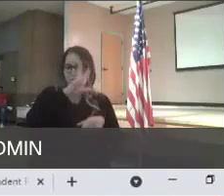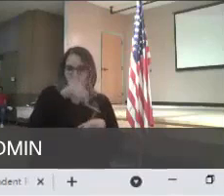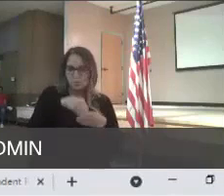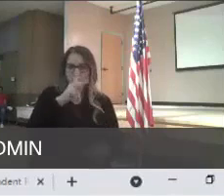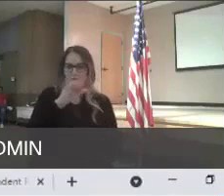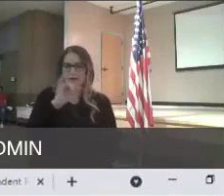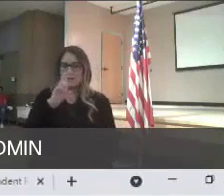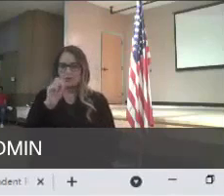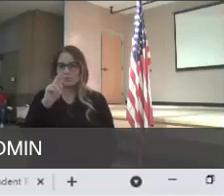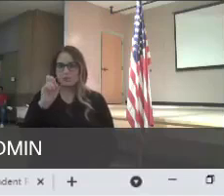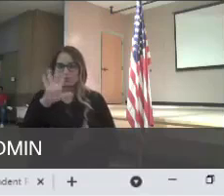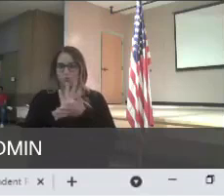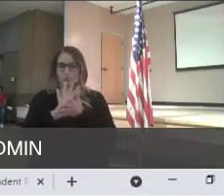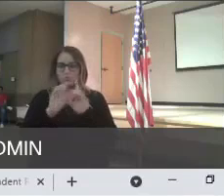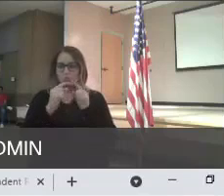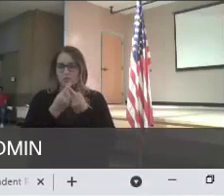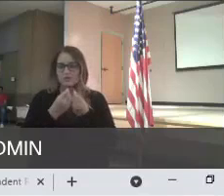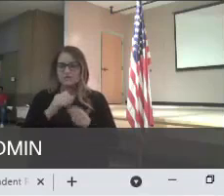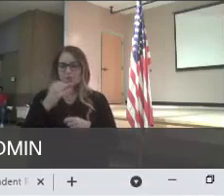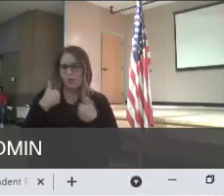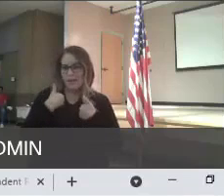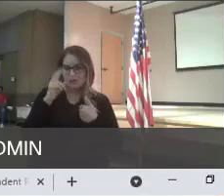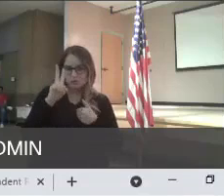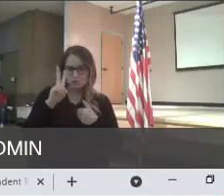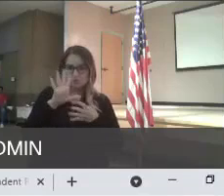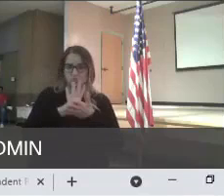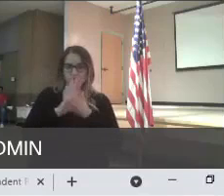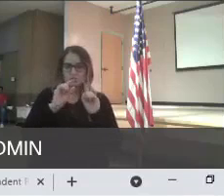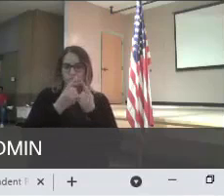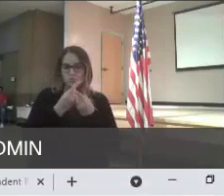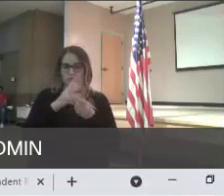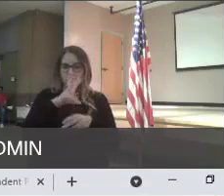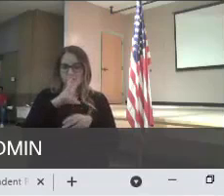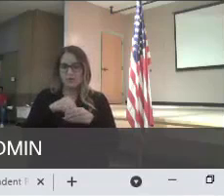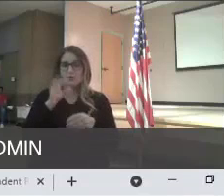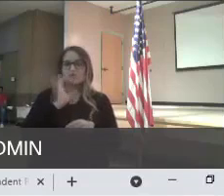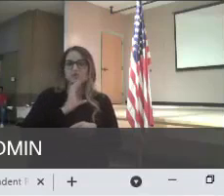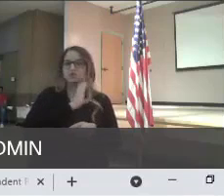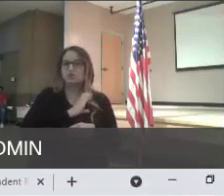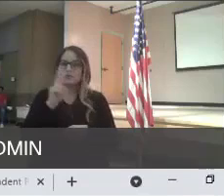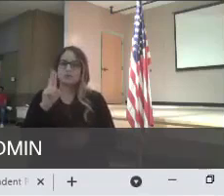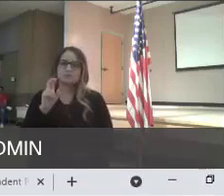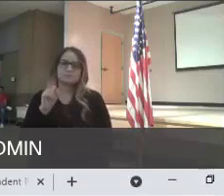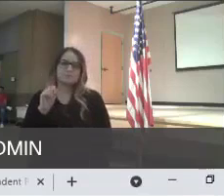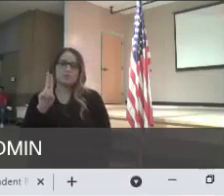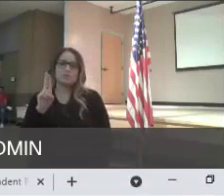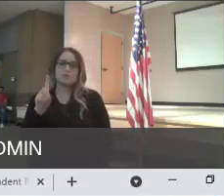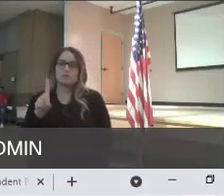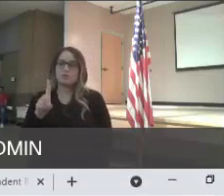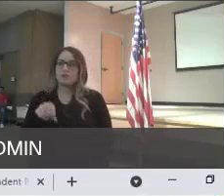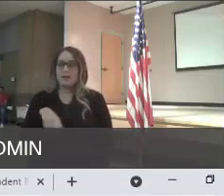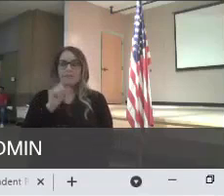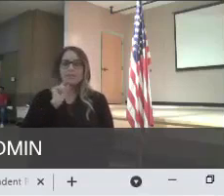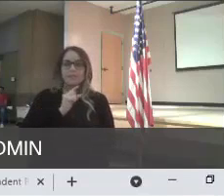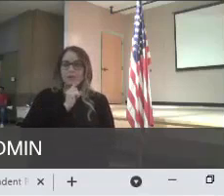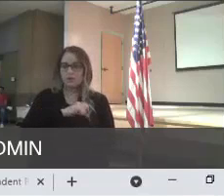the Kyrene School District. So instead of having two school districts involved, which would be the Chandler Unified School District and